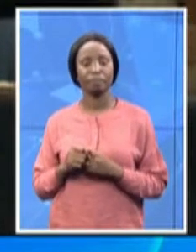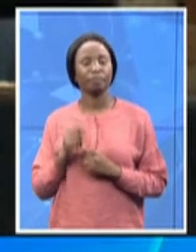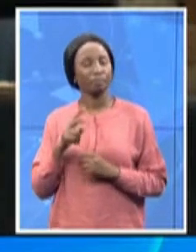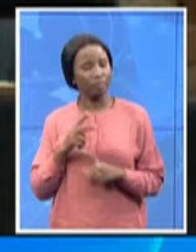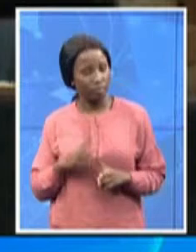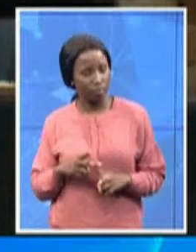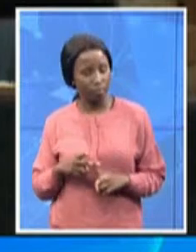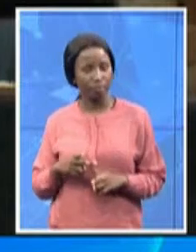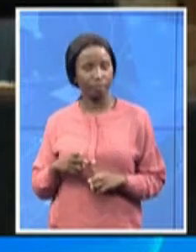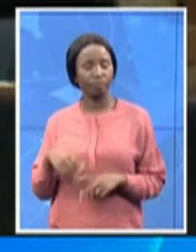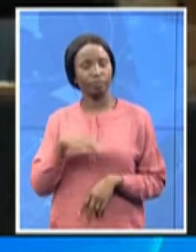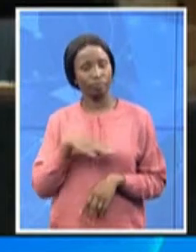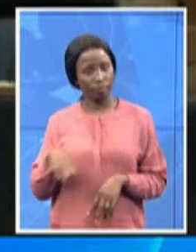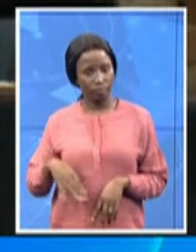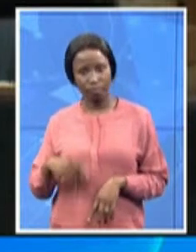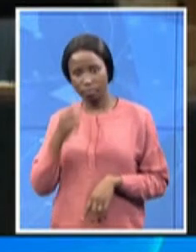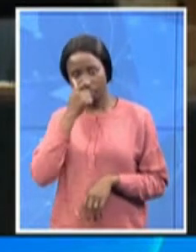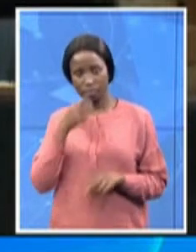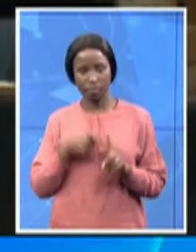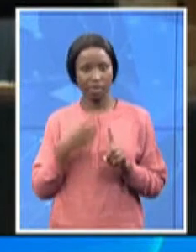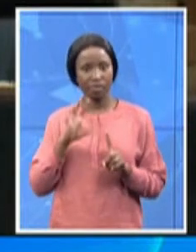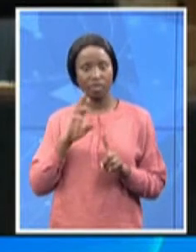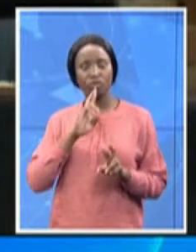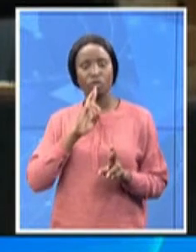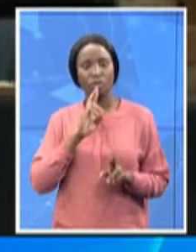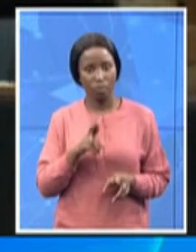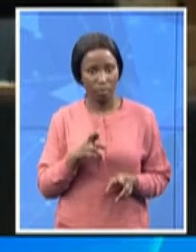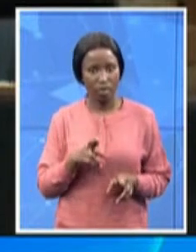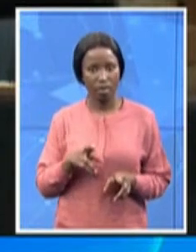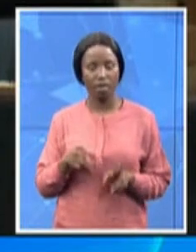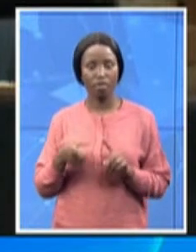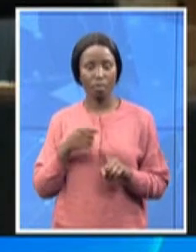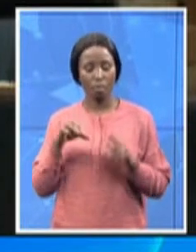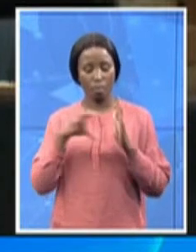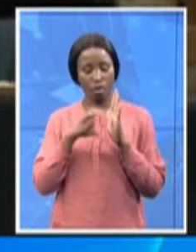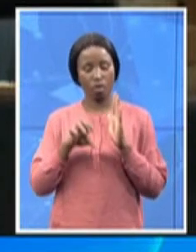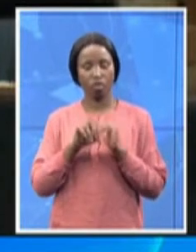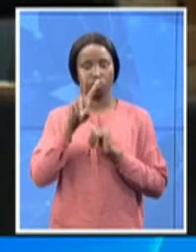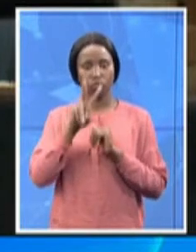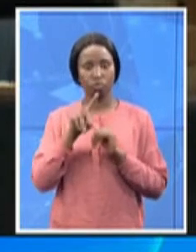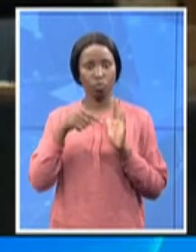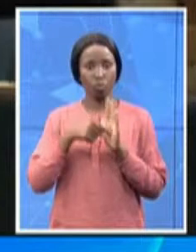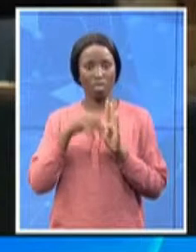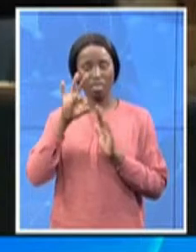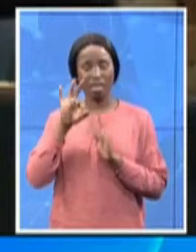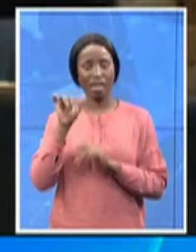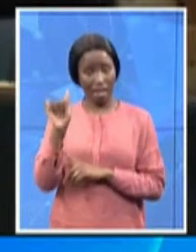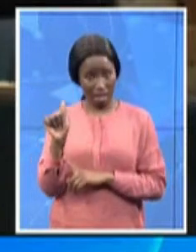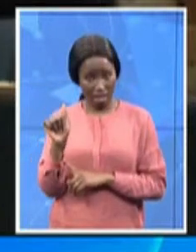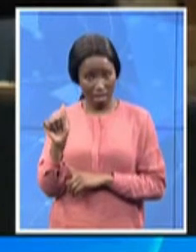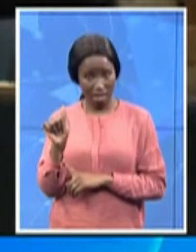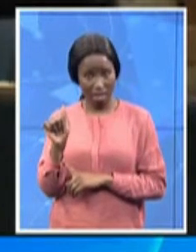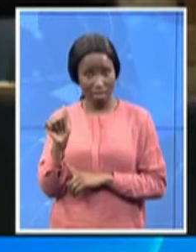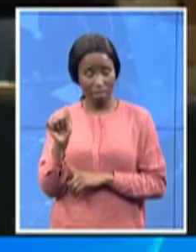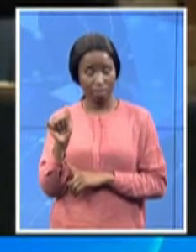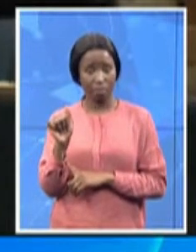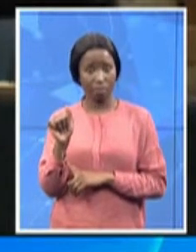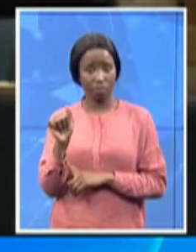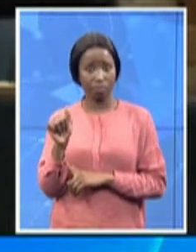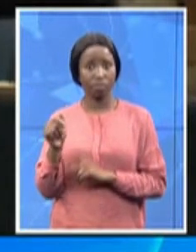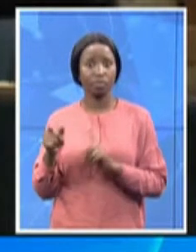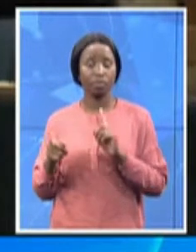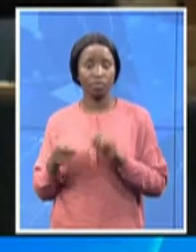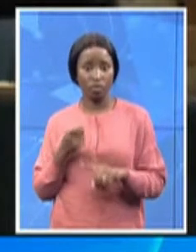the provisions of paragraph 2.3a of the Executive Ethics Code, the standard of